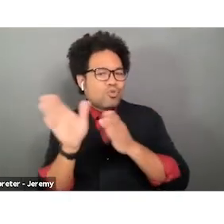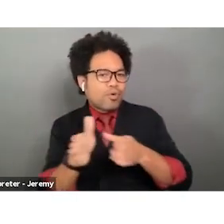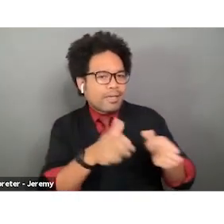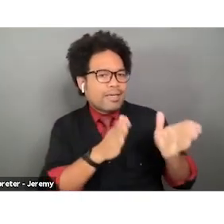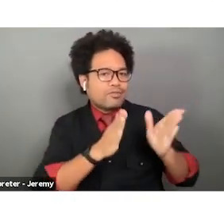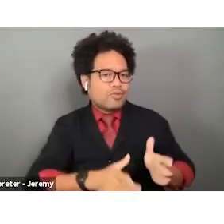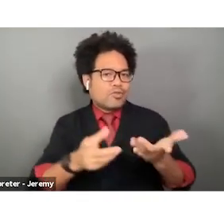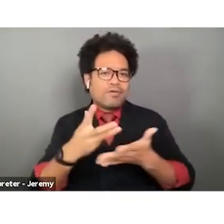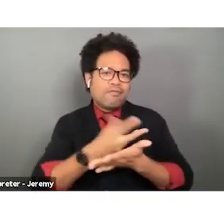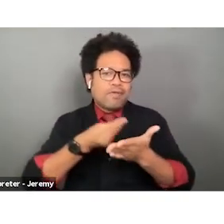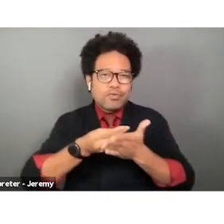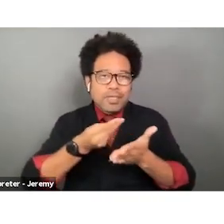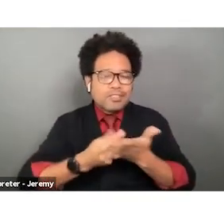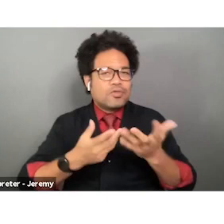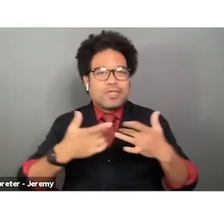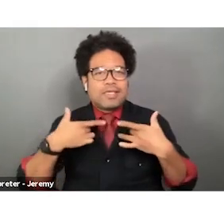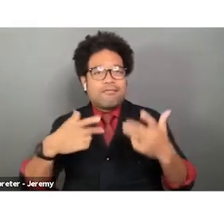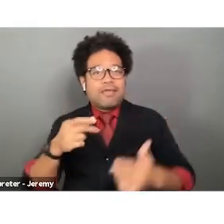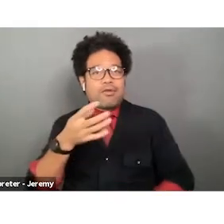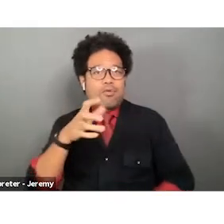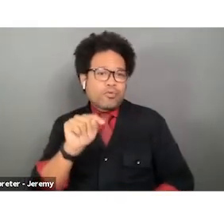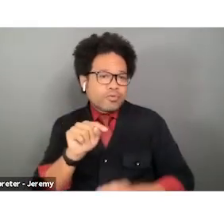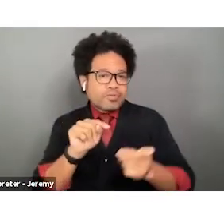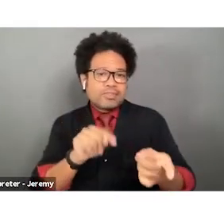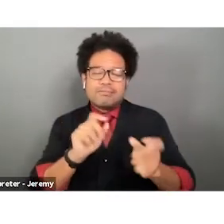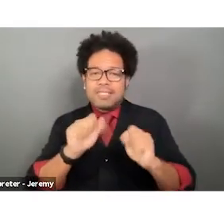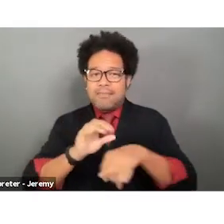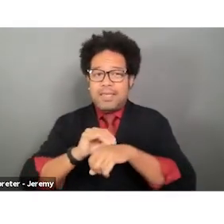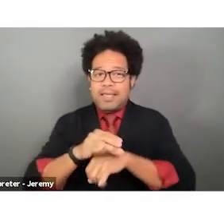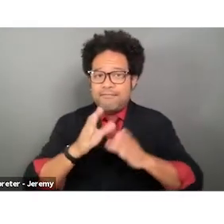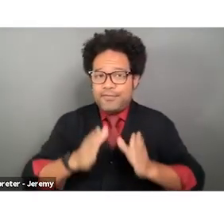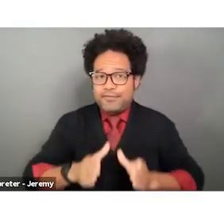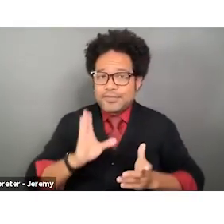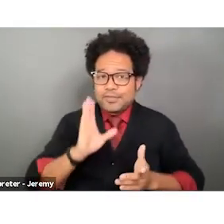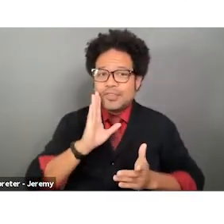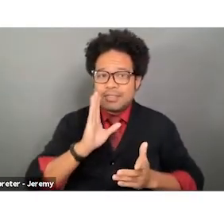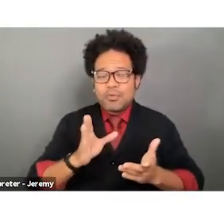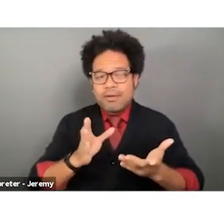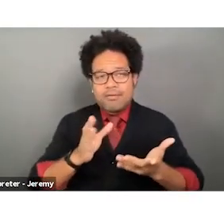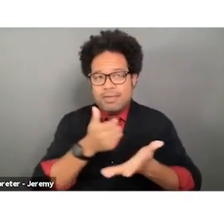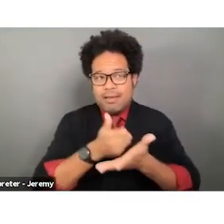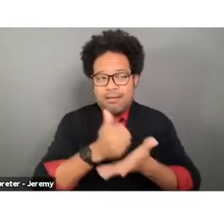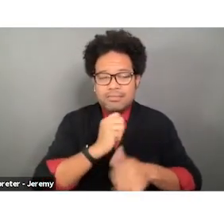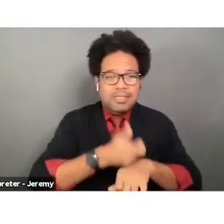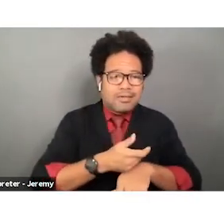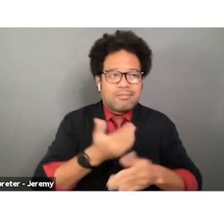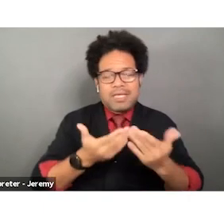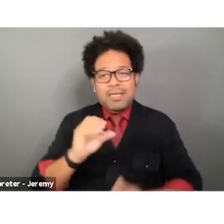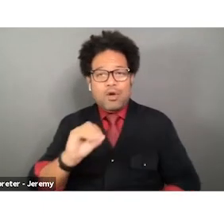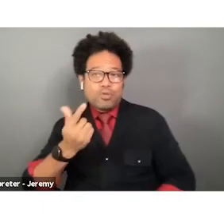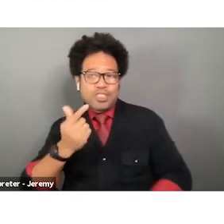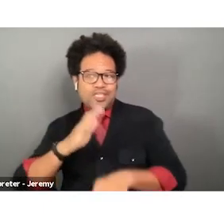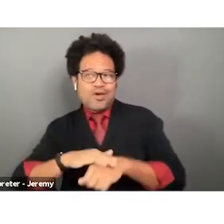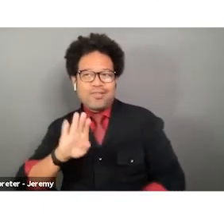hosts, they can be influencers who can leverage their networks for causes. They can be the OG on the block. That might be more of a New York term, but I think